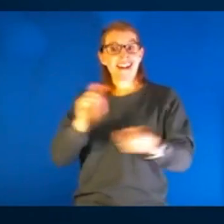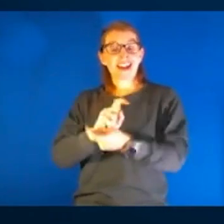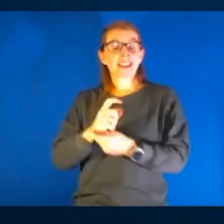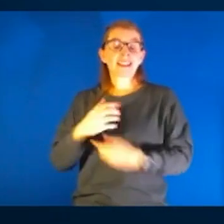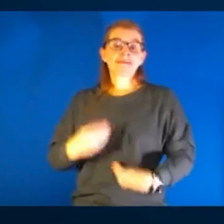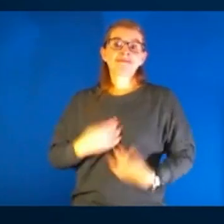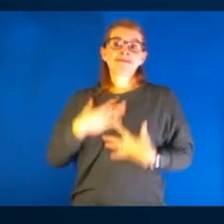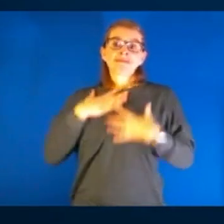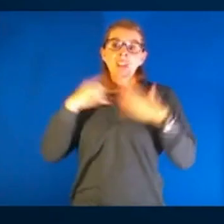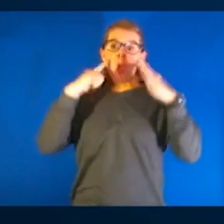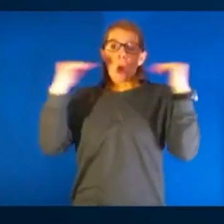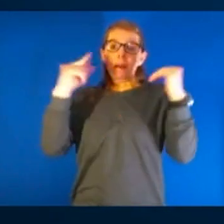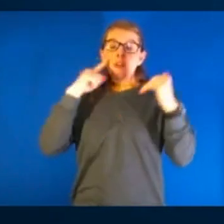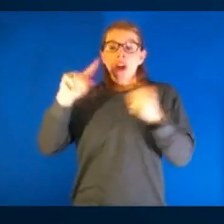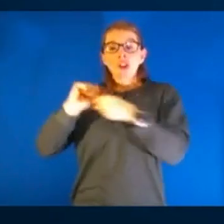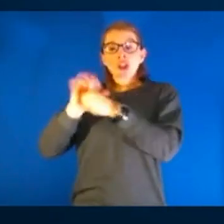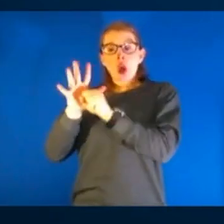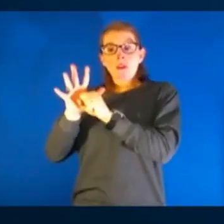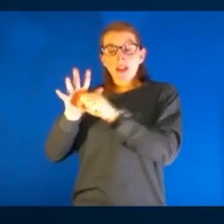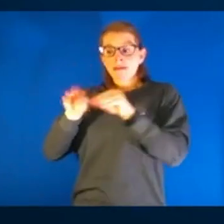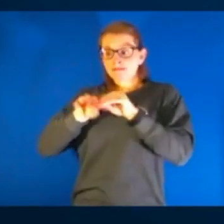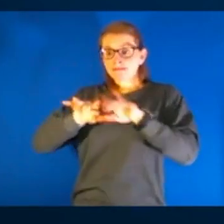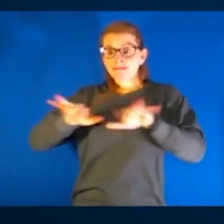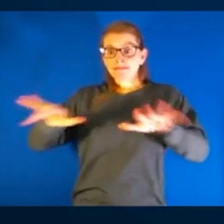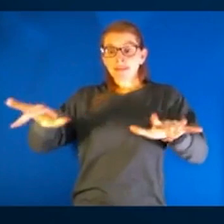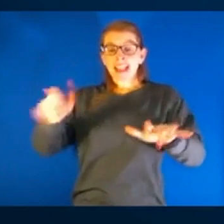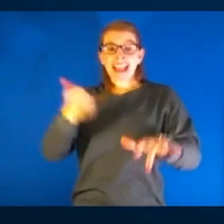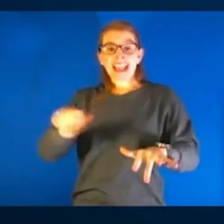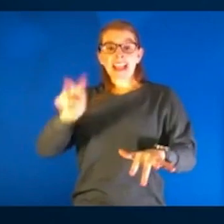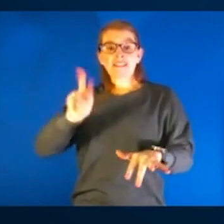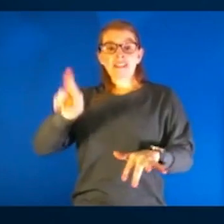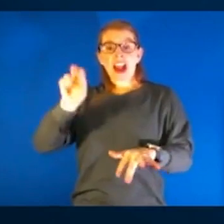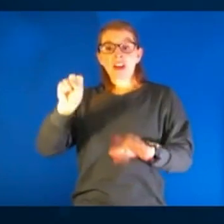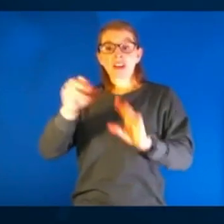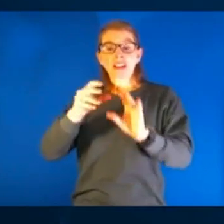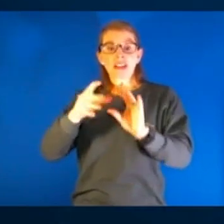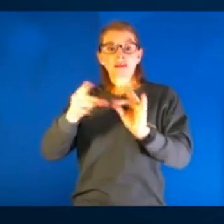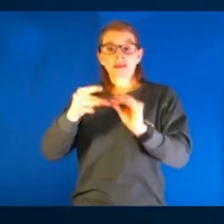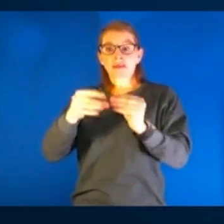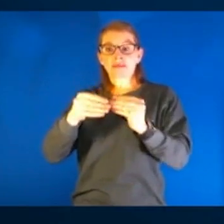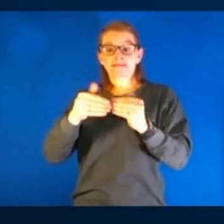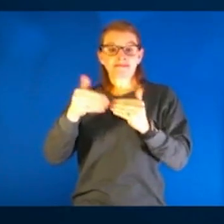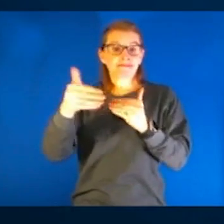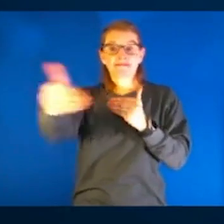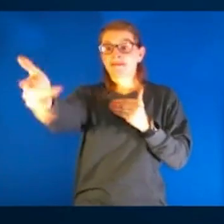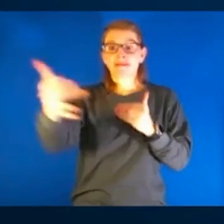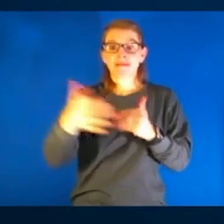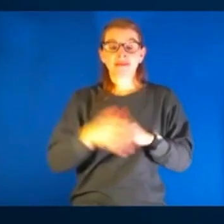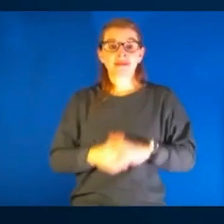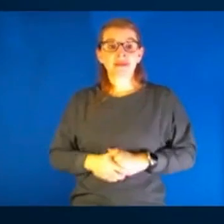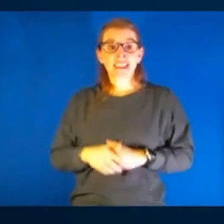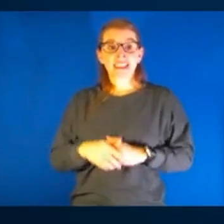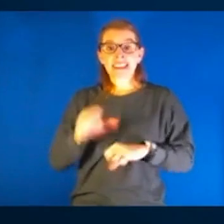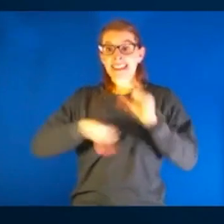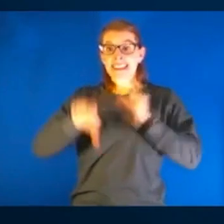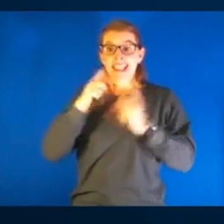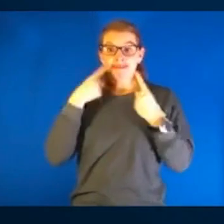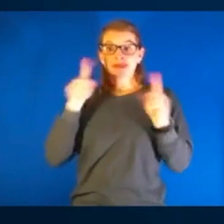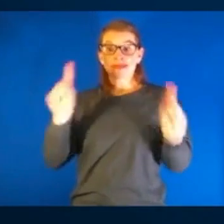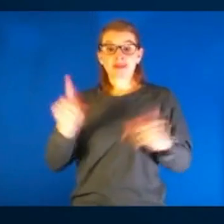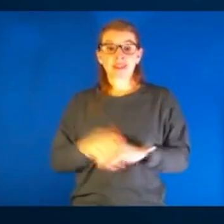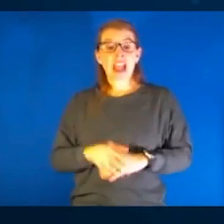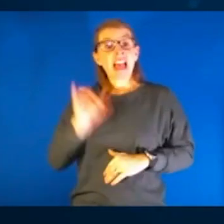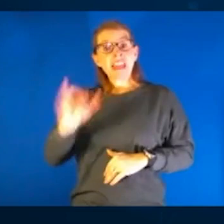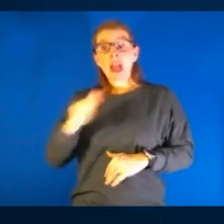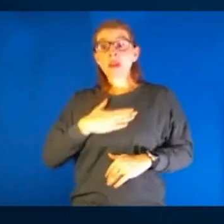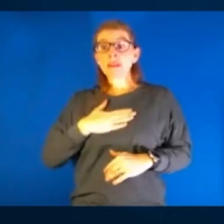COVID pandemic and any virus that we face in the future. Science works. Wow. Man, that actually was my close, and she just